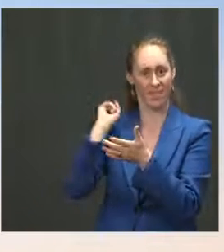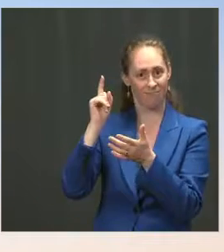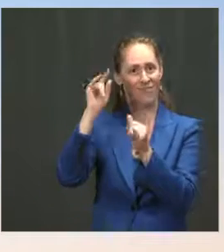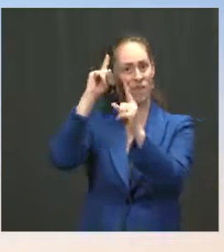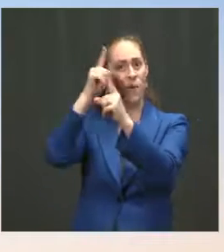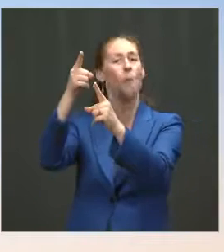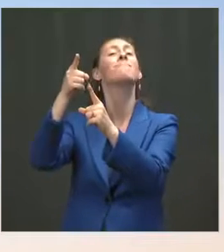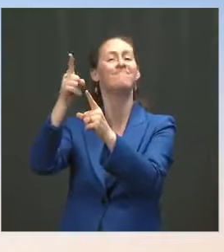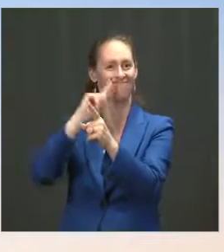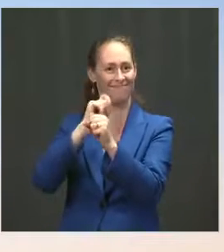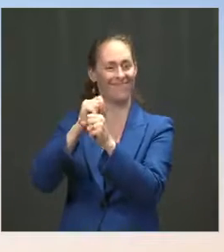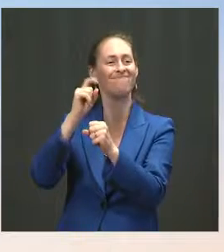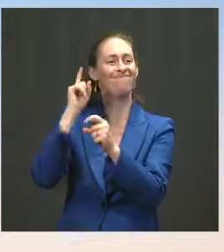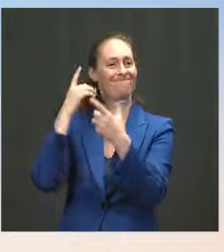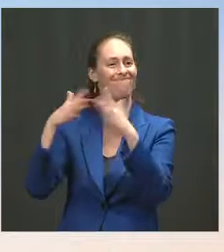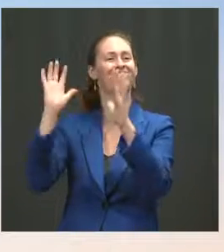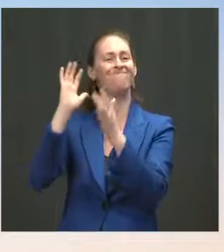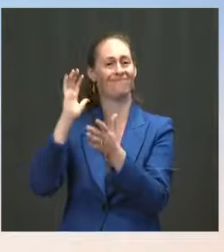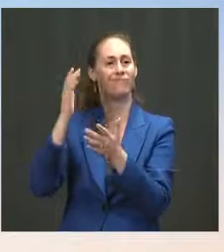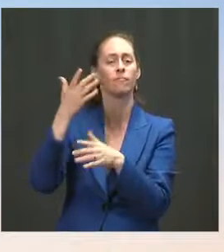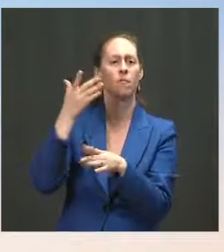over 110 million,